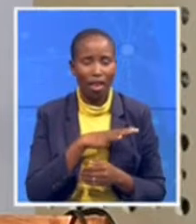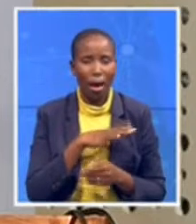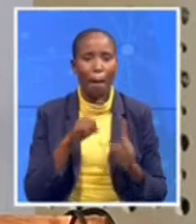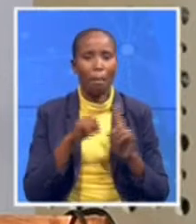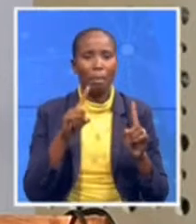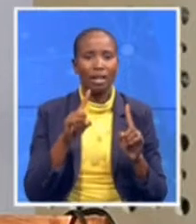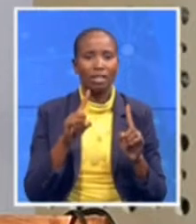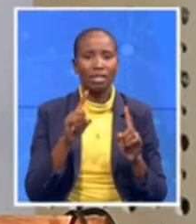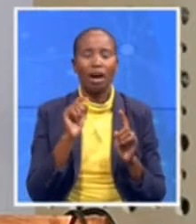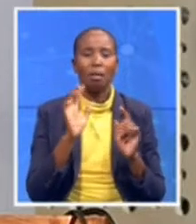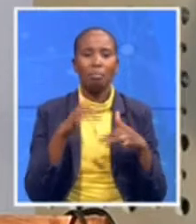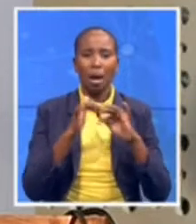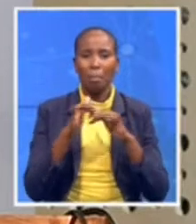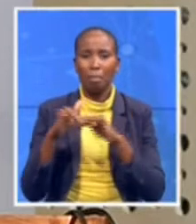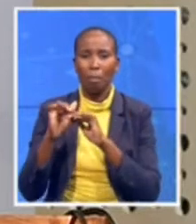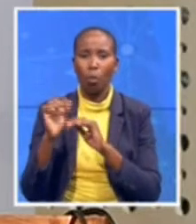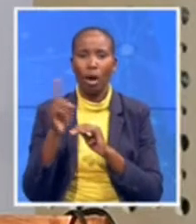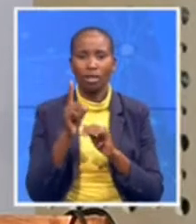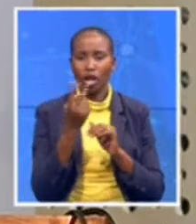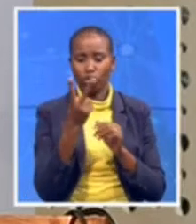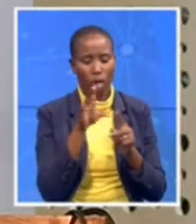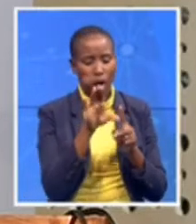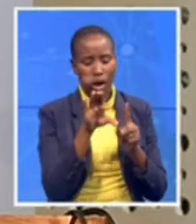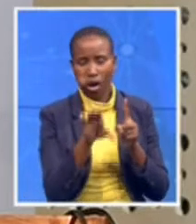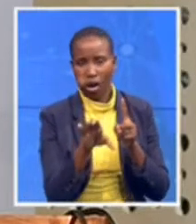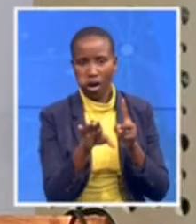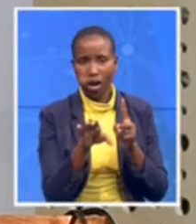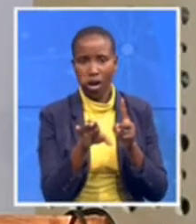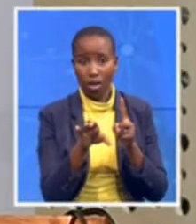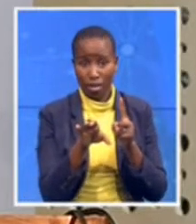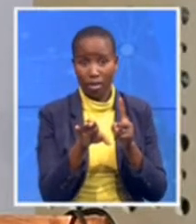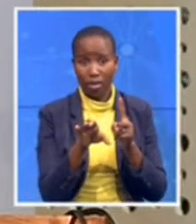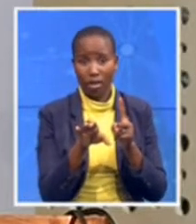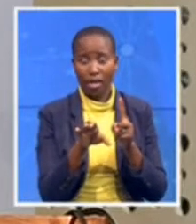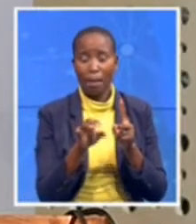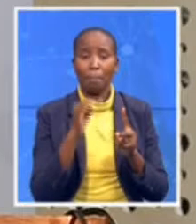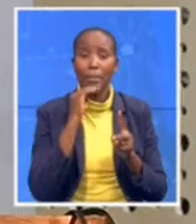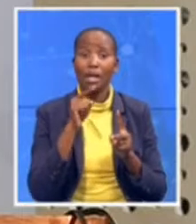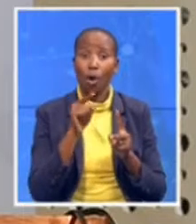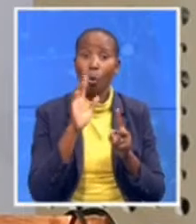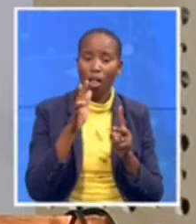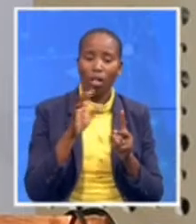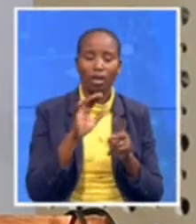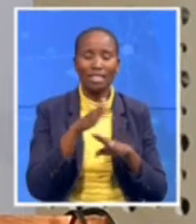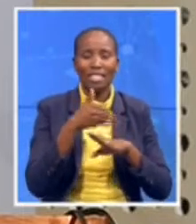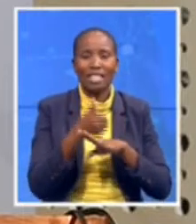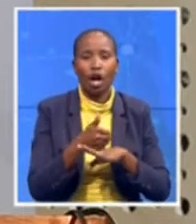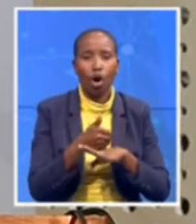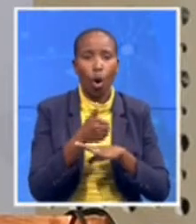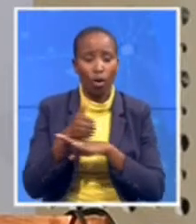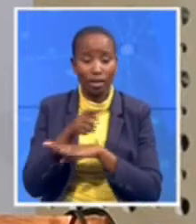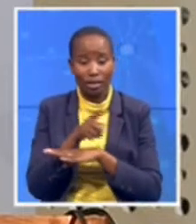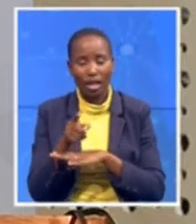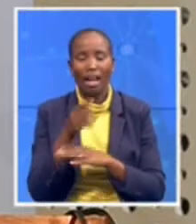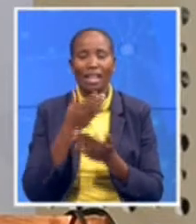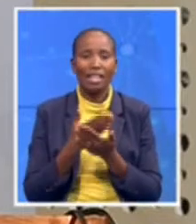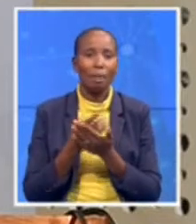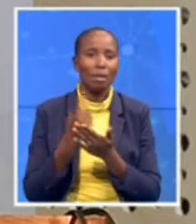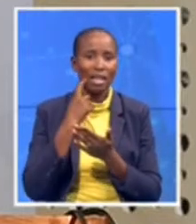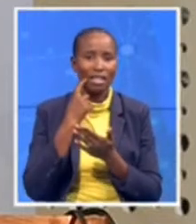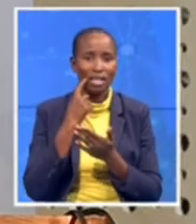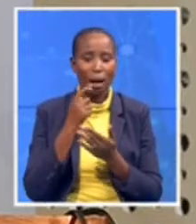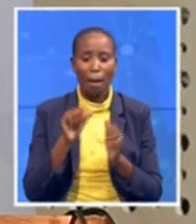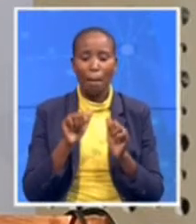categories. It would then be incumbent upon those stakeholders and to engage with the Film and Publication Board to ensure that we don't